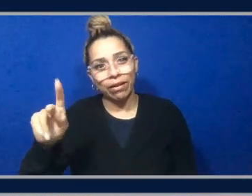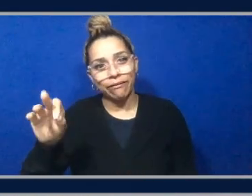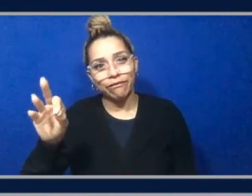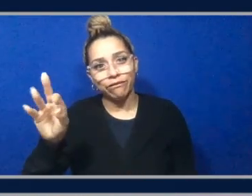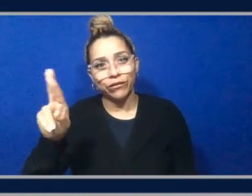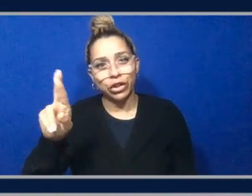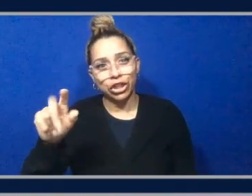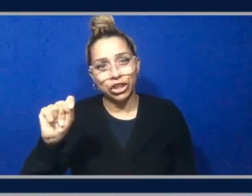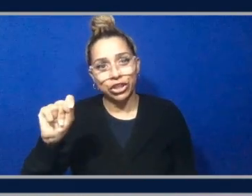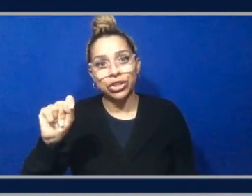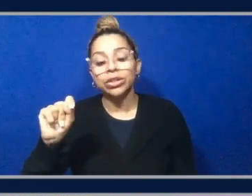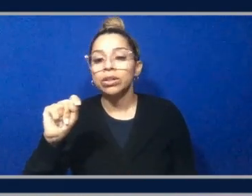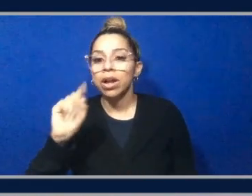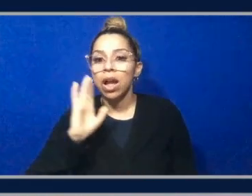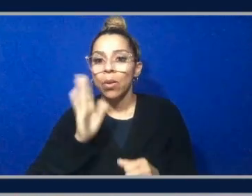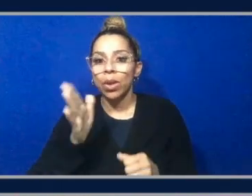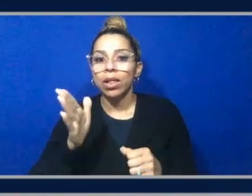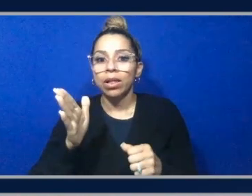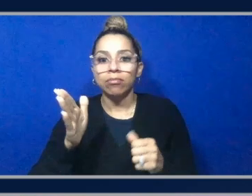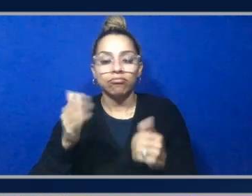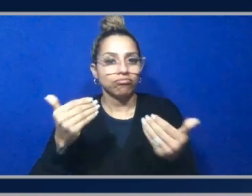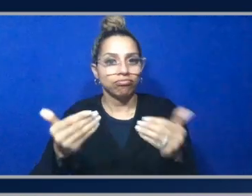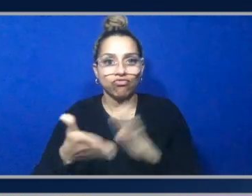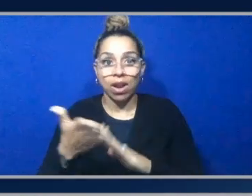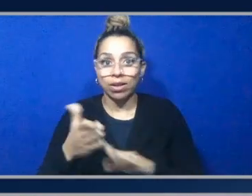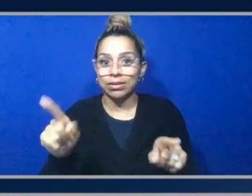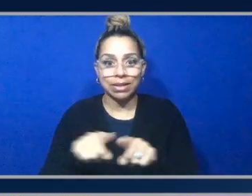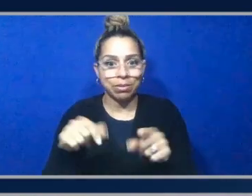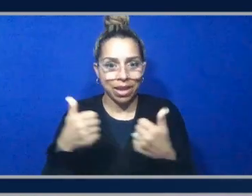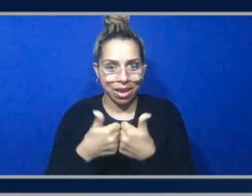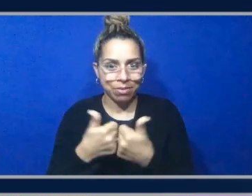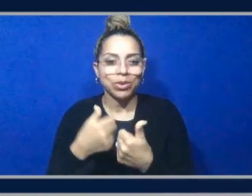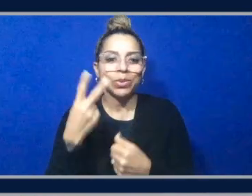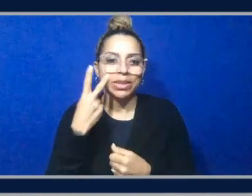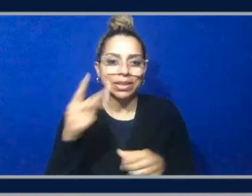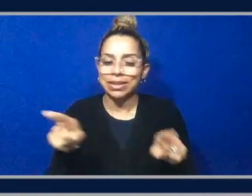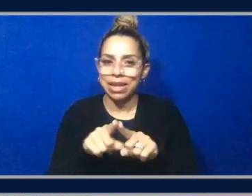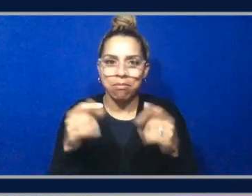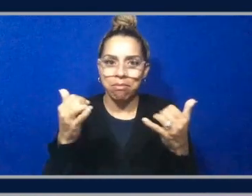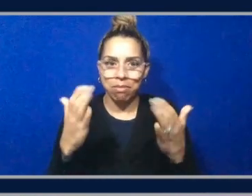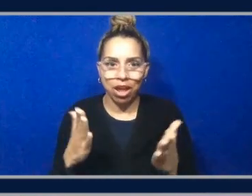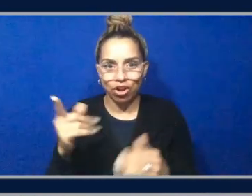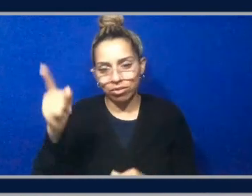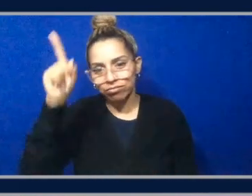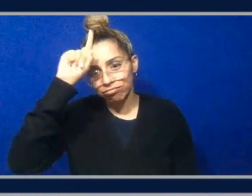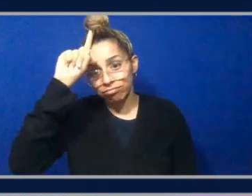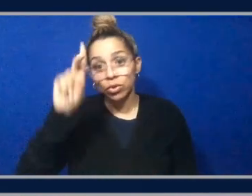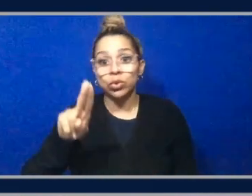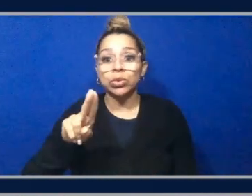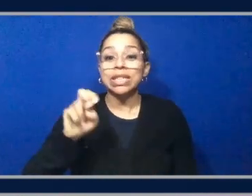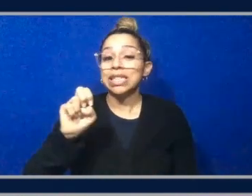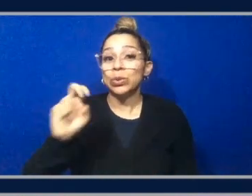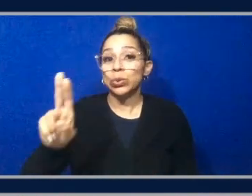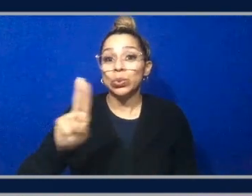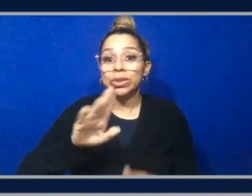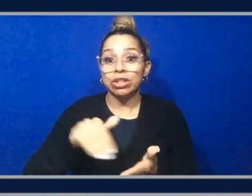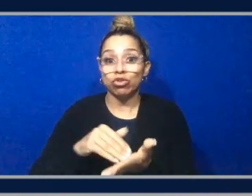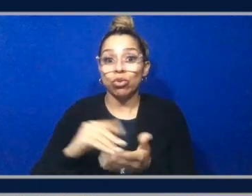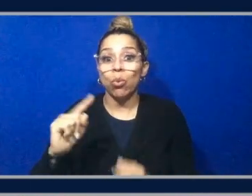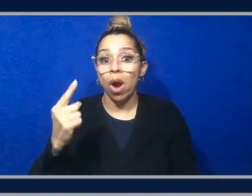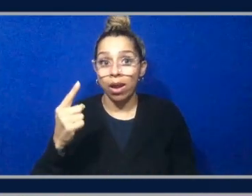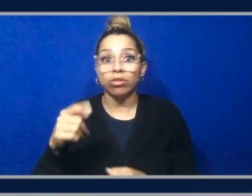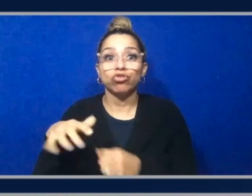and then we'll see the same player in Frankfurt as well. So we see EU Central 1. We connected to the EU Central 1 region, and then they're